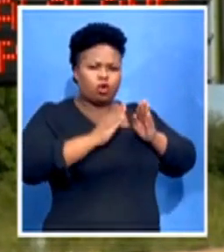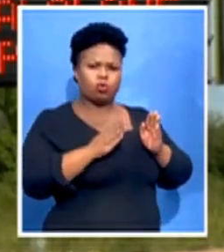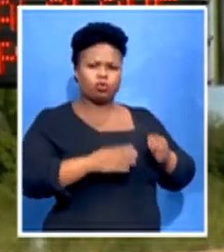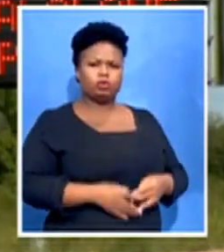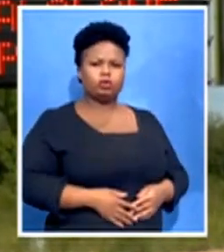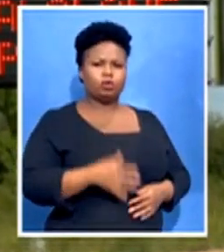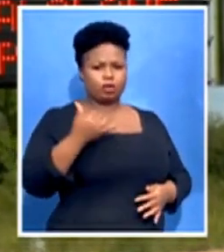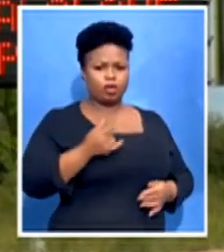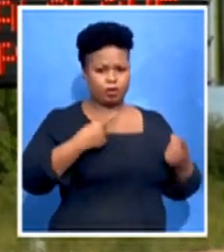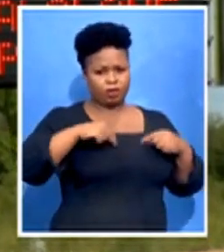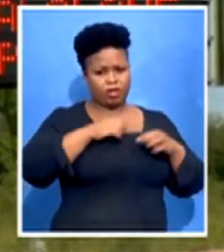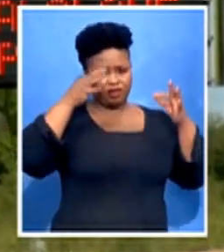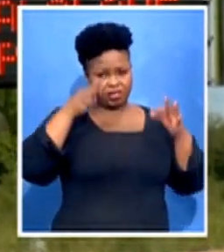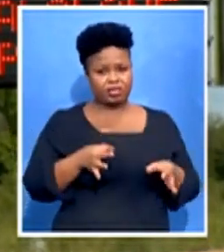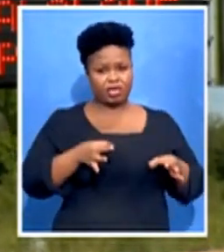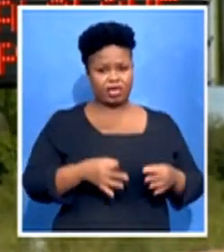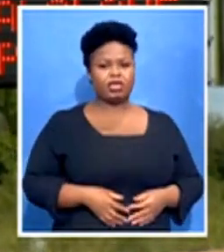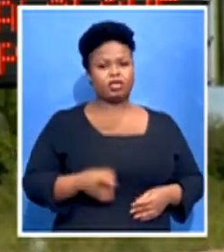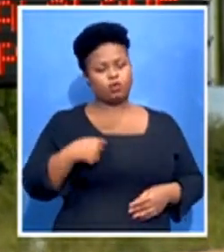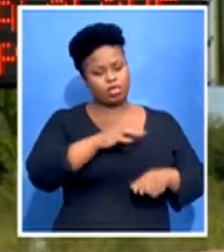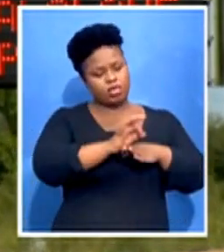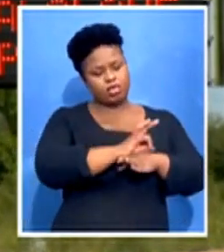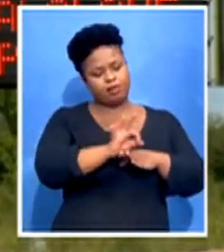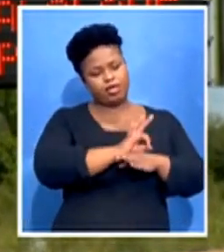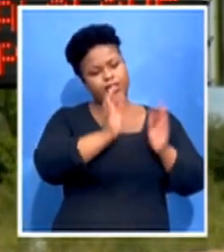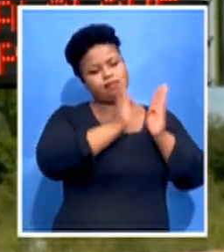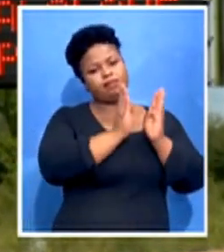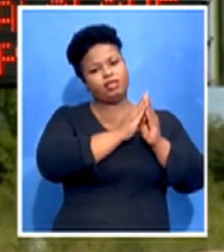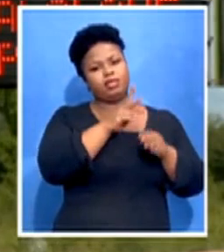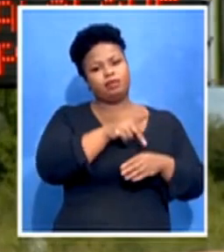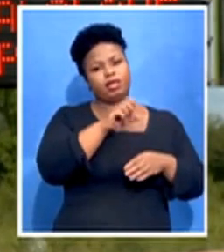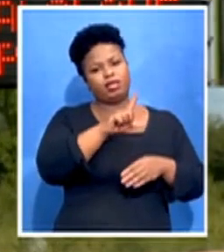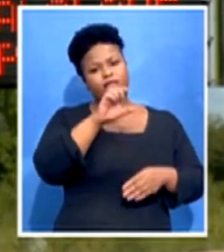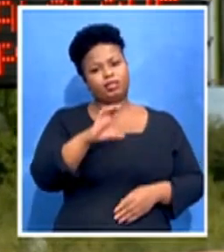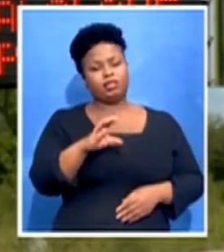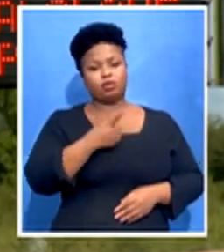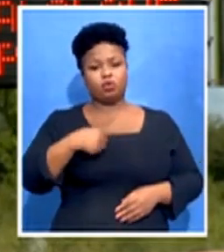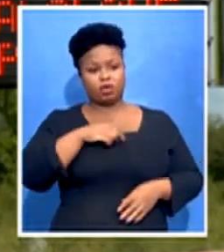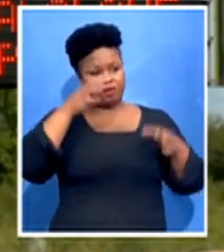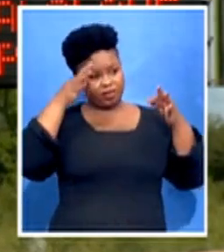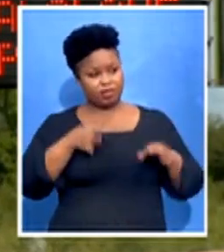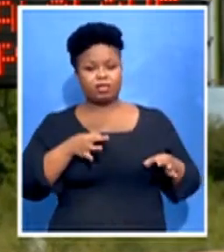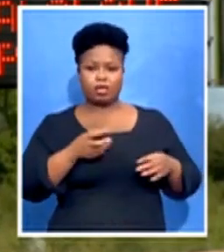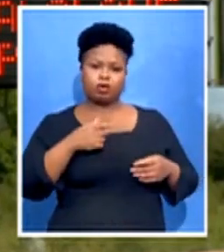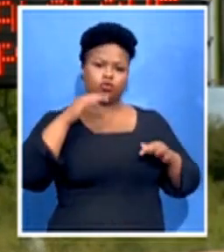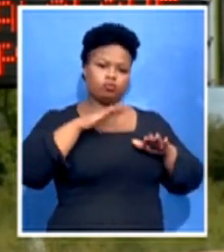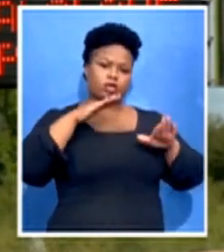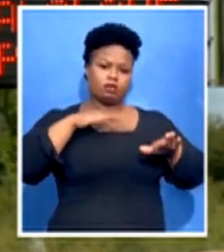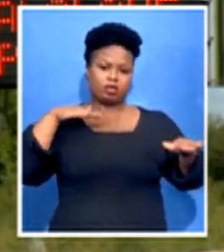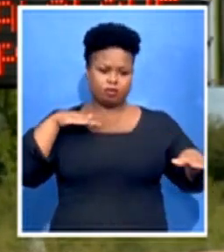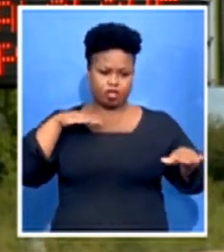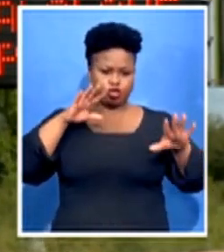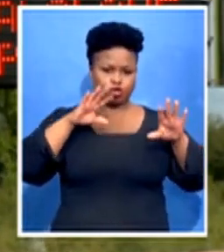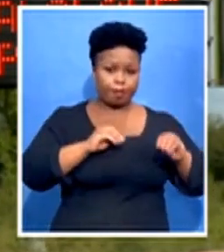our planning meeting in the PMC, we decided that all the traffic it needs to be stopped here. And then, as you can see on my left, is